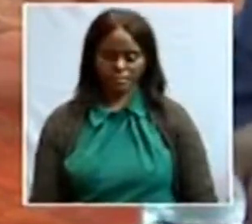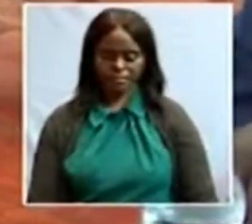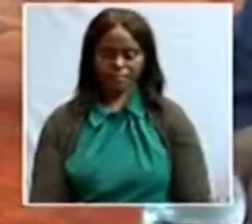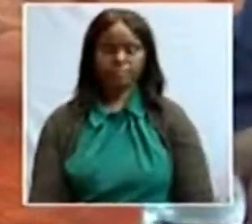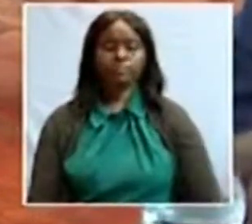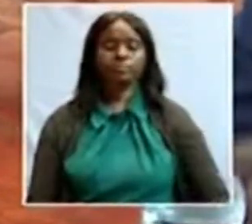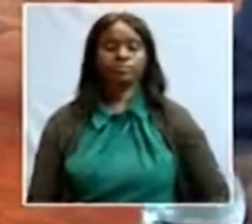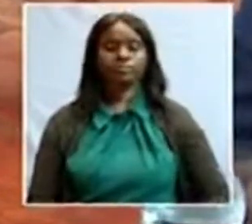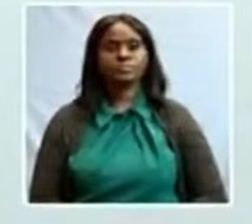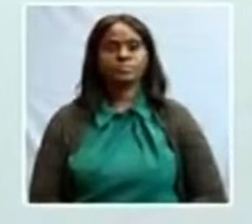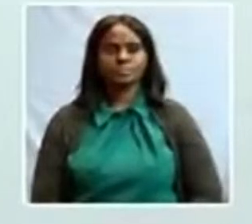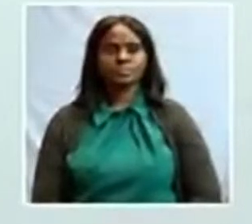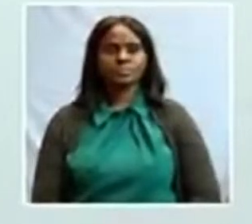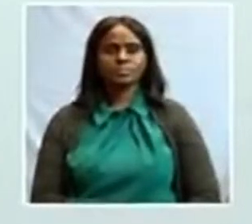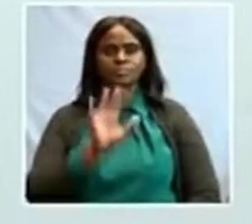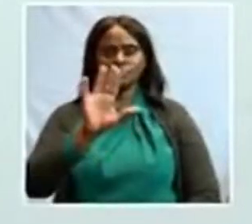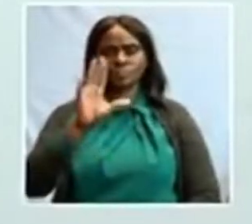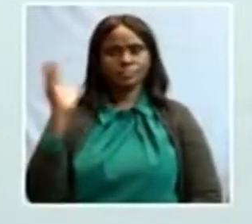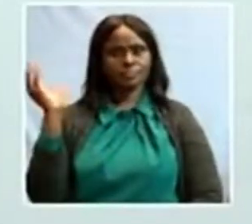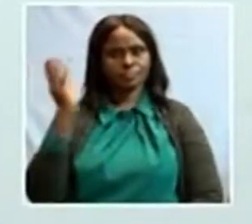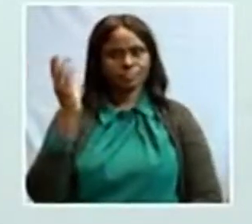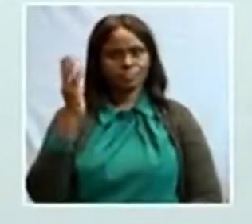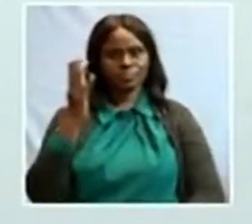much, witness, for your presentation.